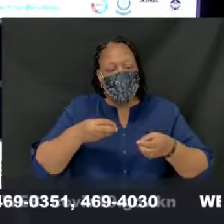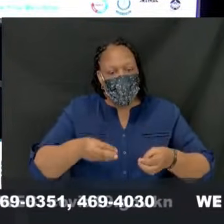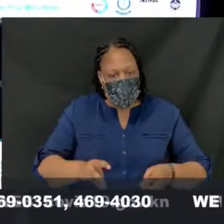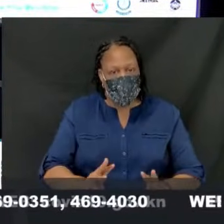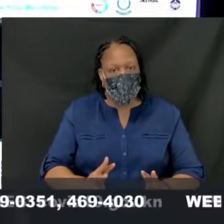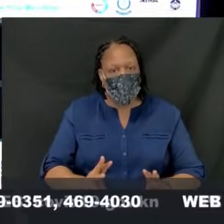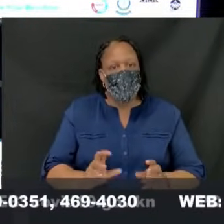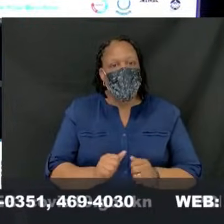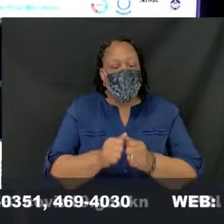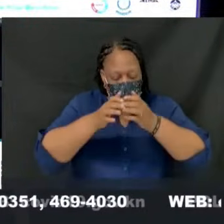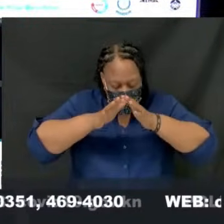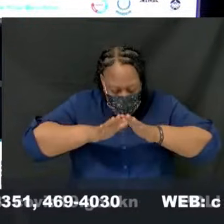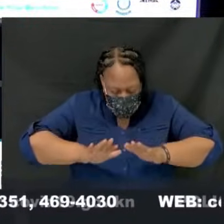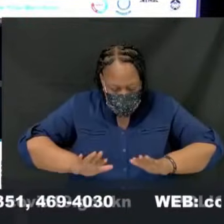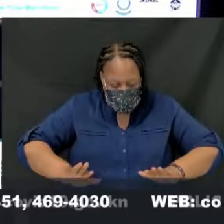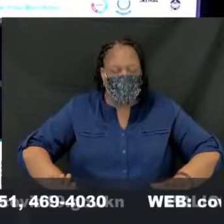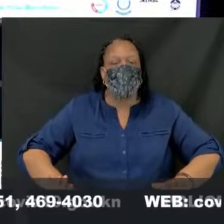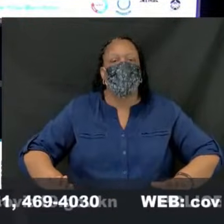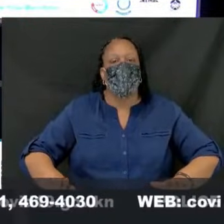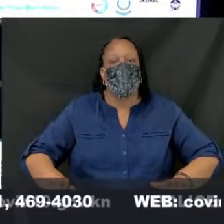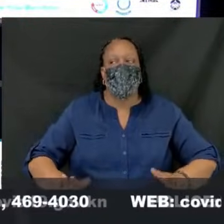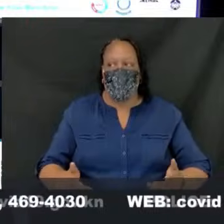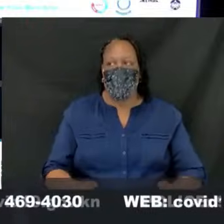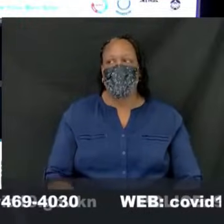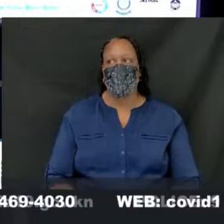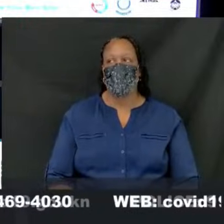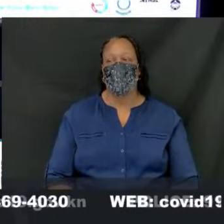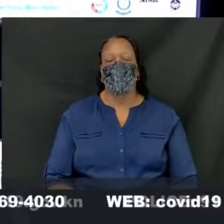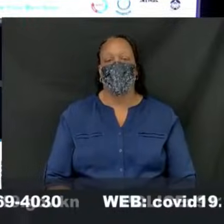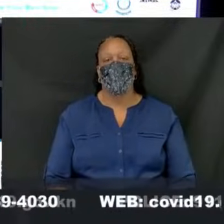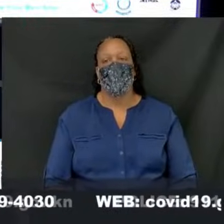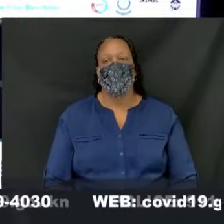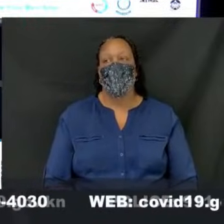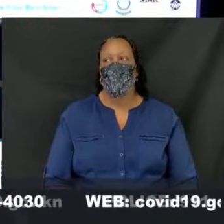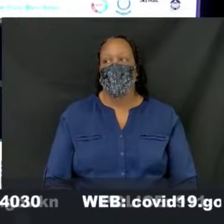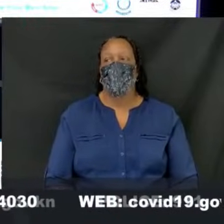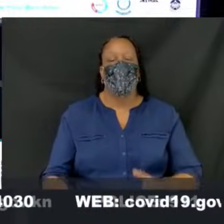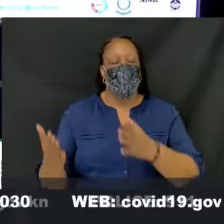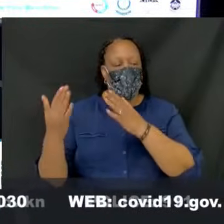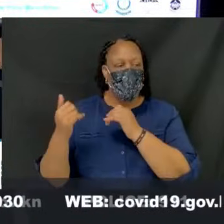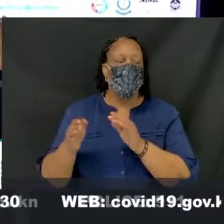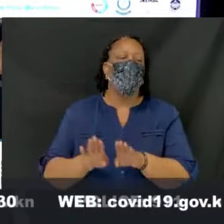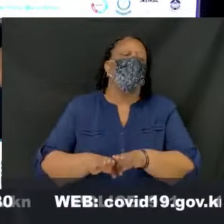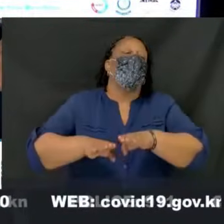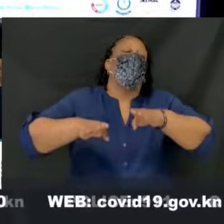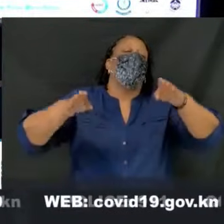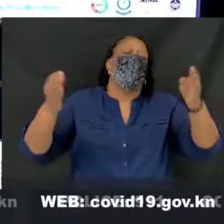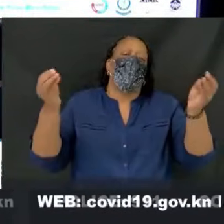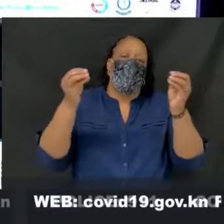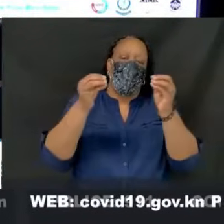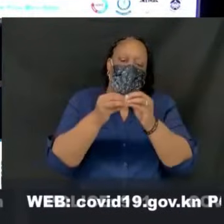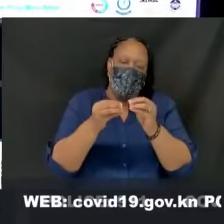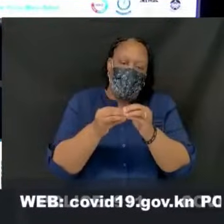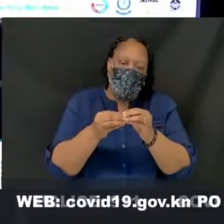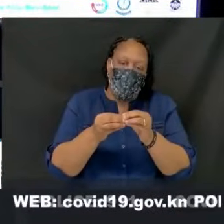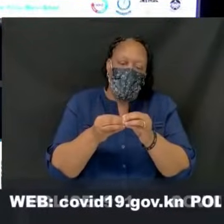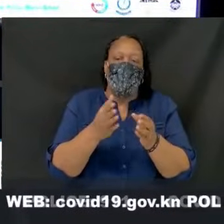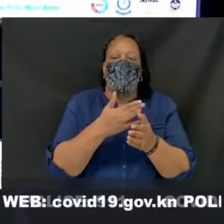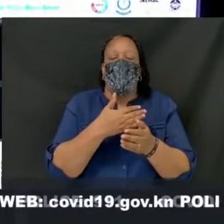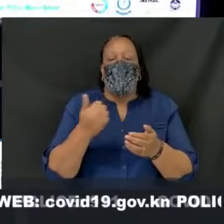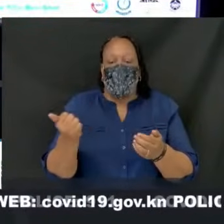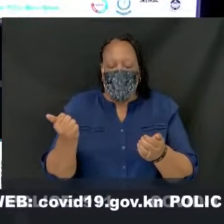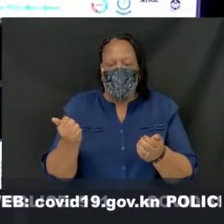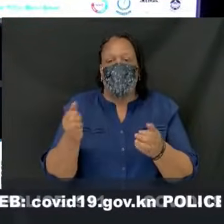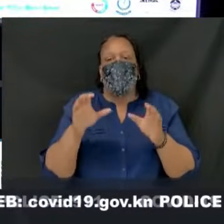adults, and the 12-year-olds and beyond, then we are hoping that we can open up in a more measured